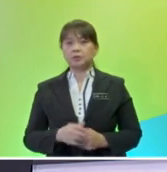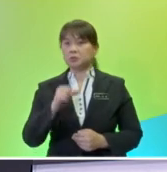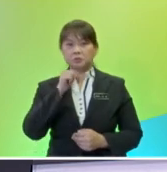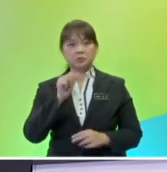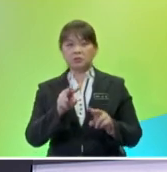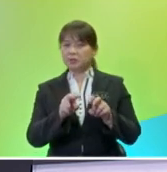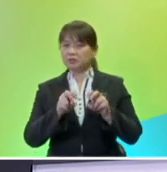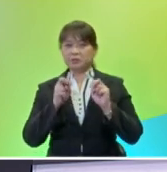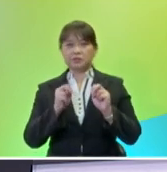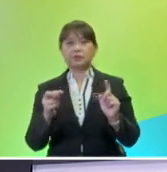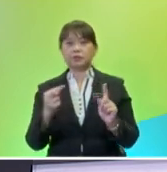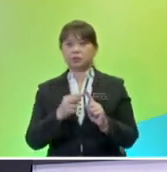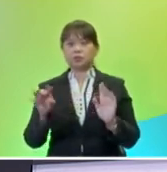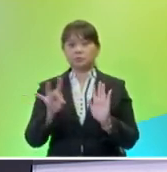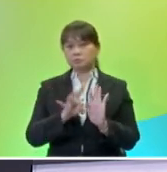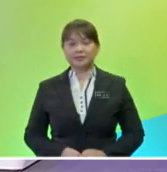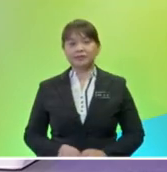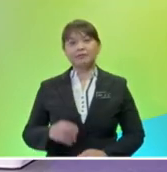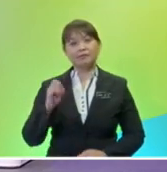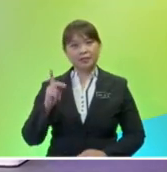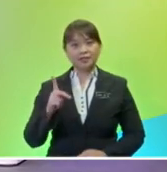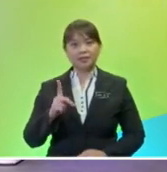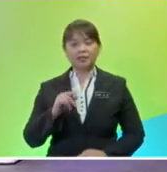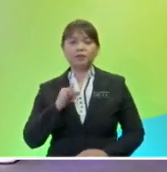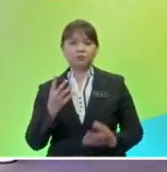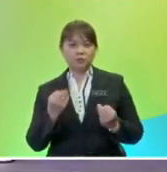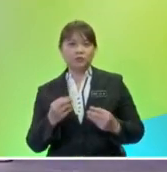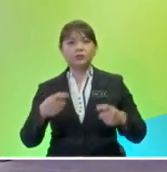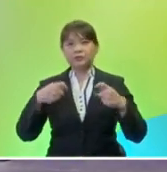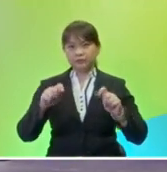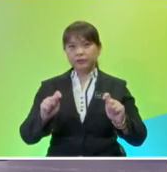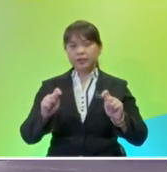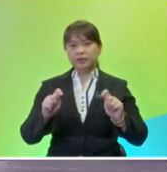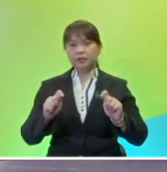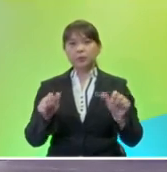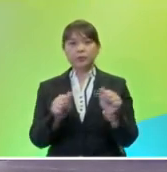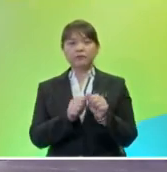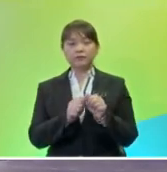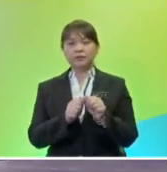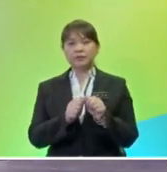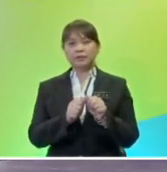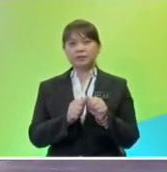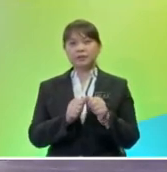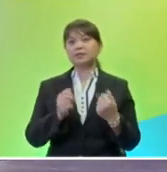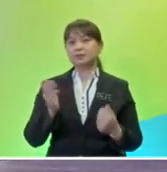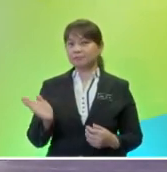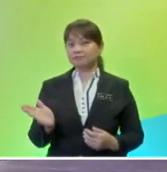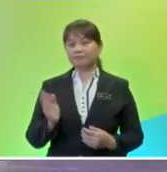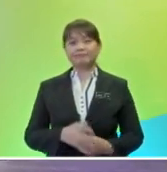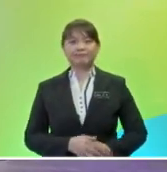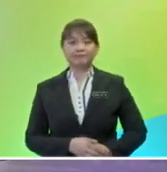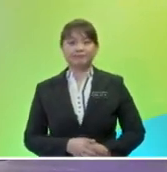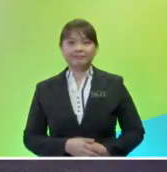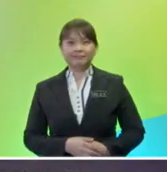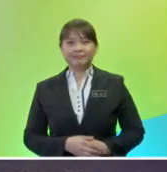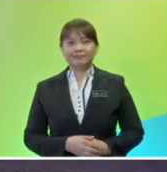to magnets. Okay. All right, I'm going to try this balloon. I'm going to try with this mirror. Okay, this does not attract